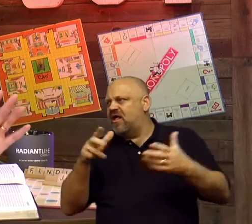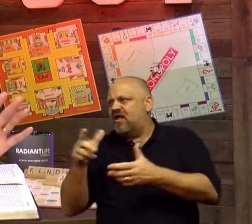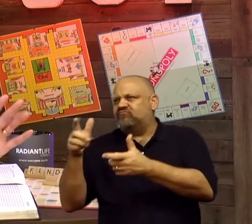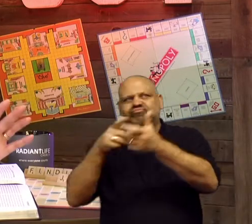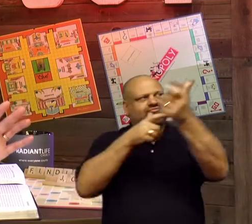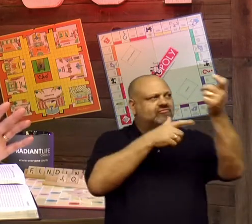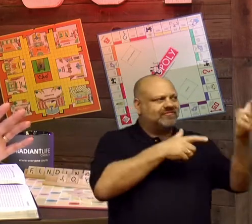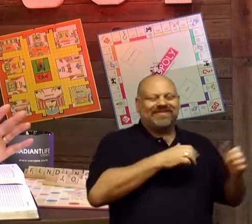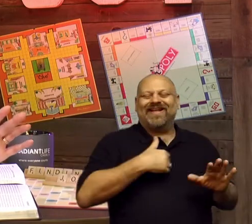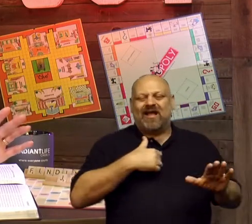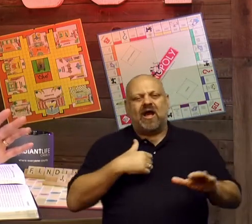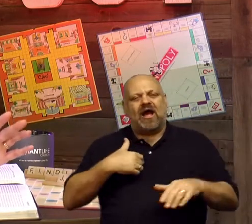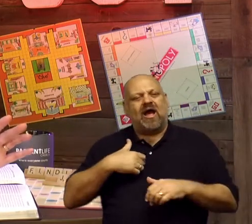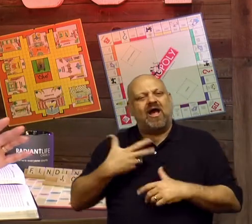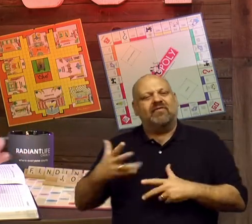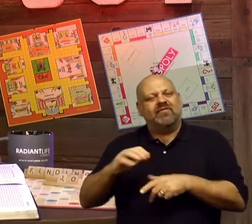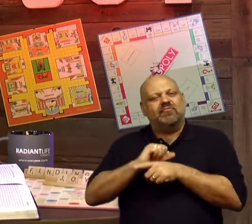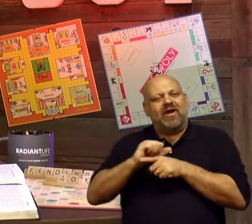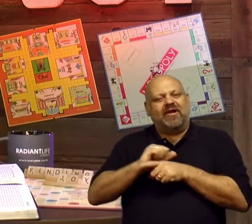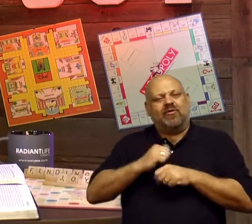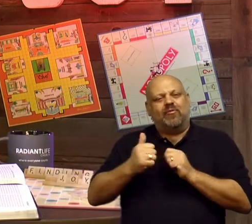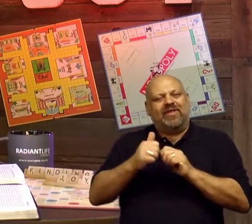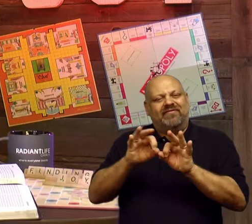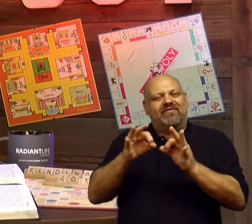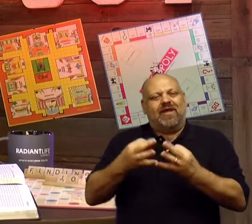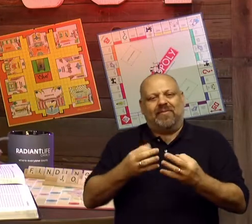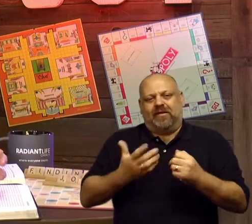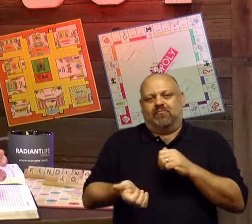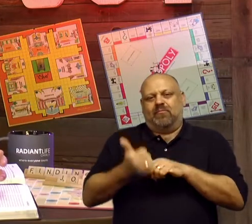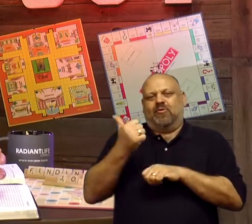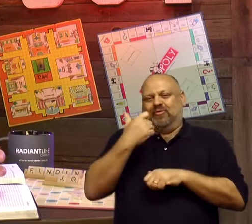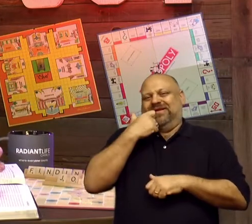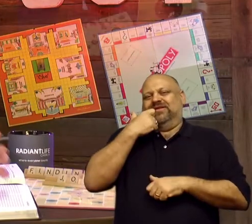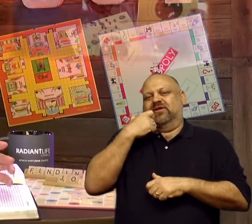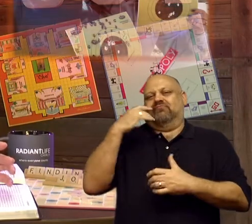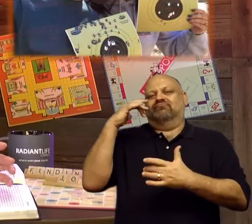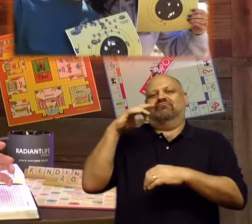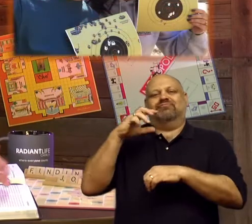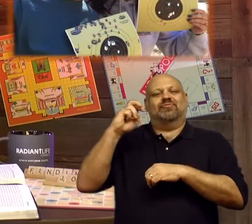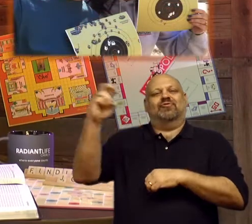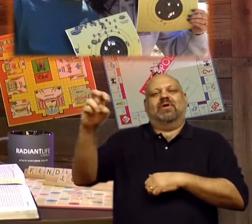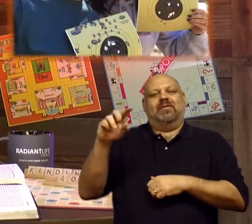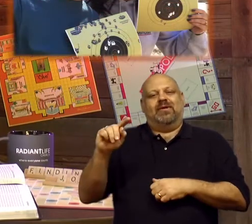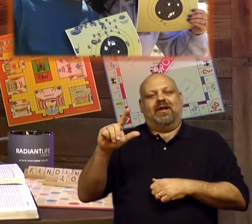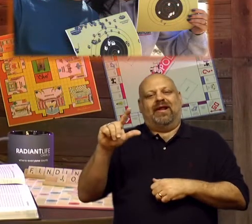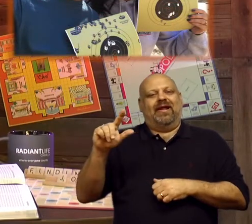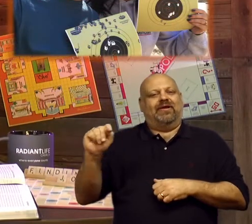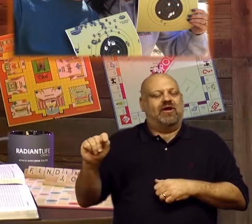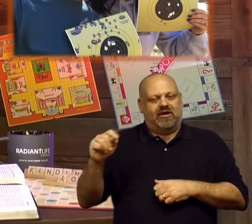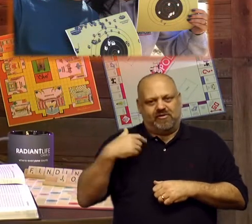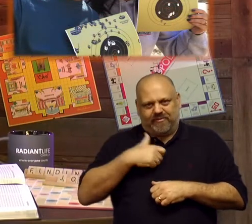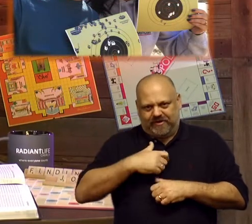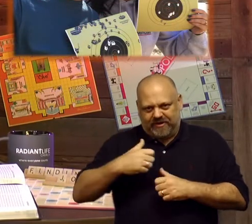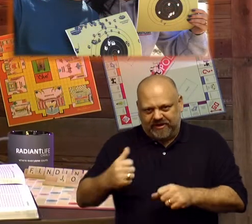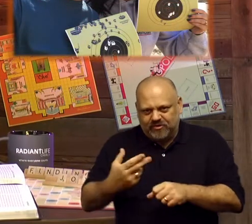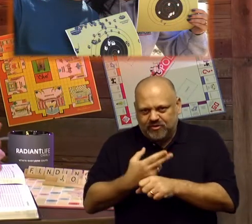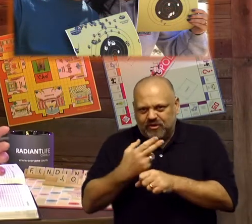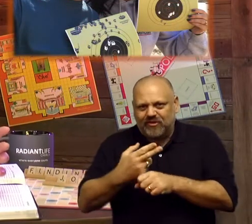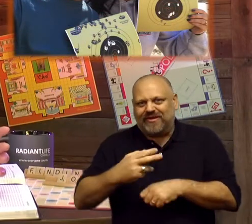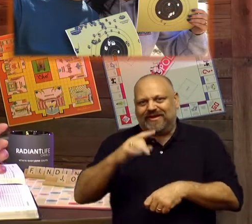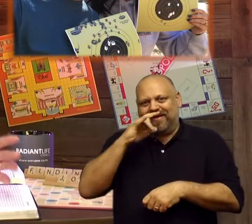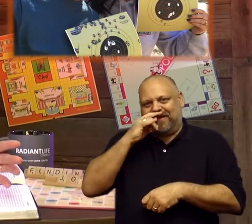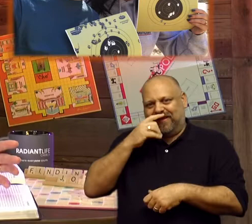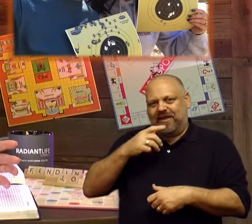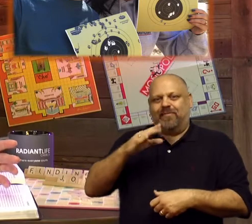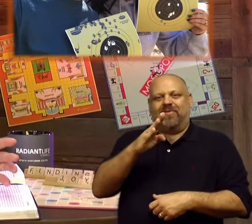on everything else around it. I got to practice this principle with my family on our last trip to Tahoe, where we got to use